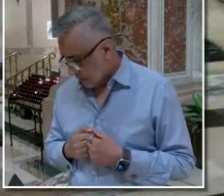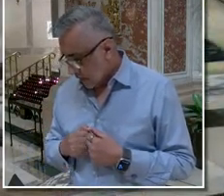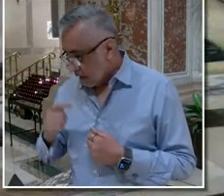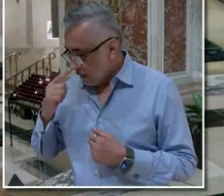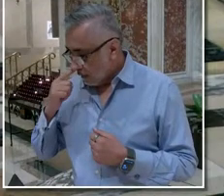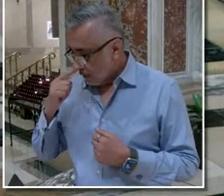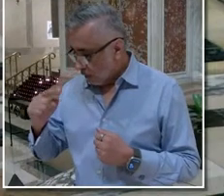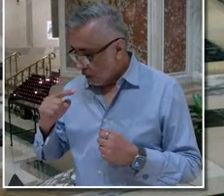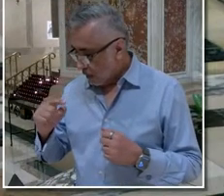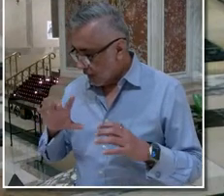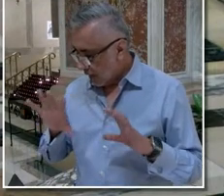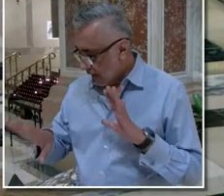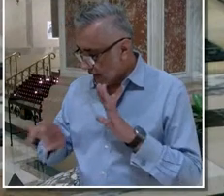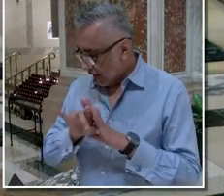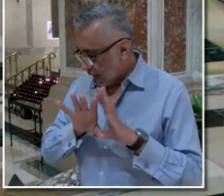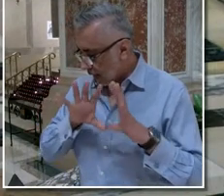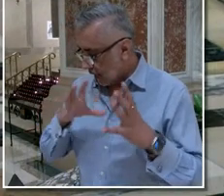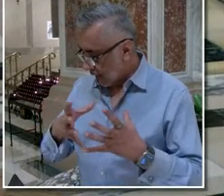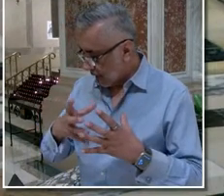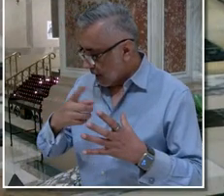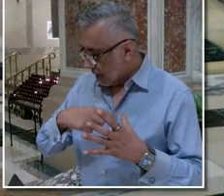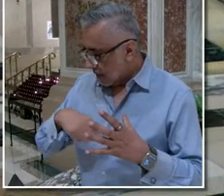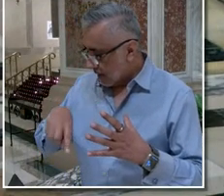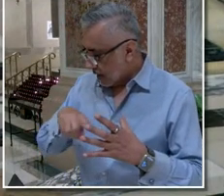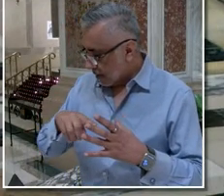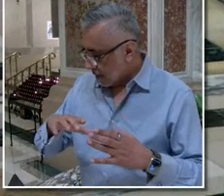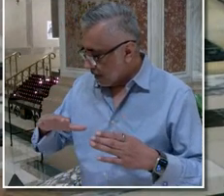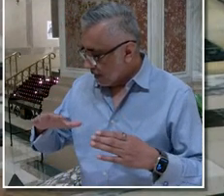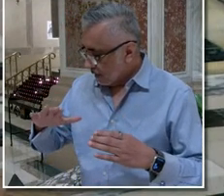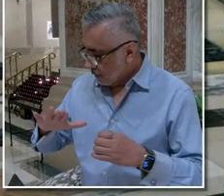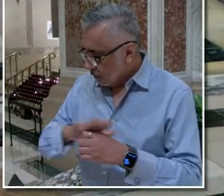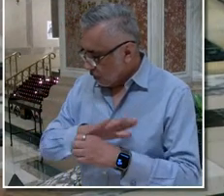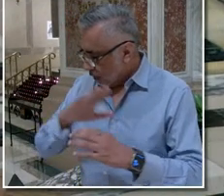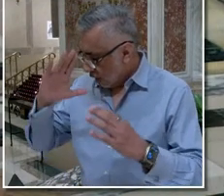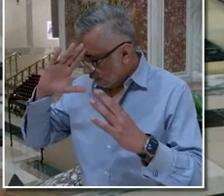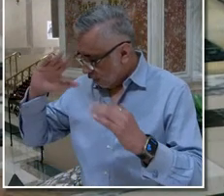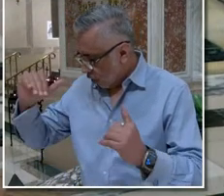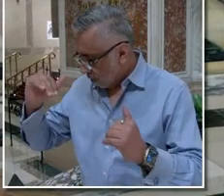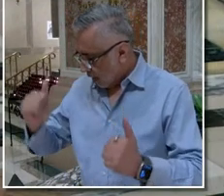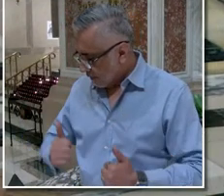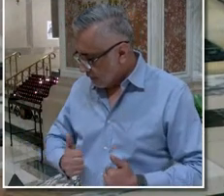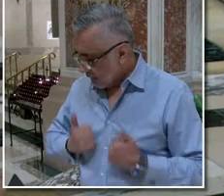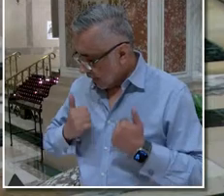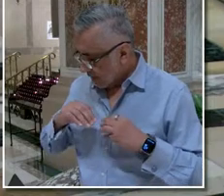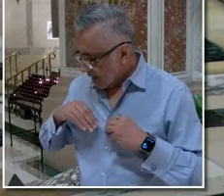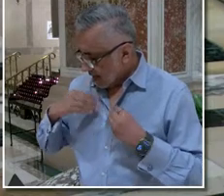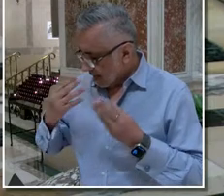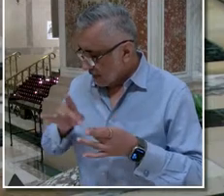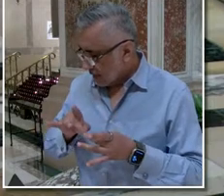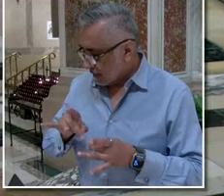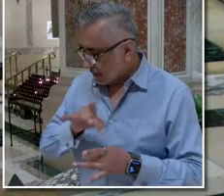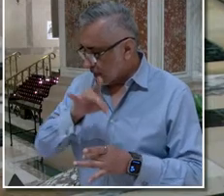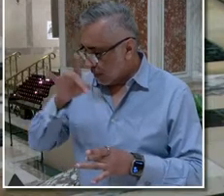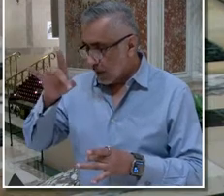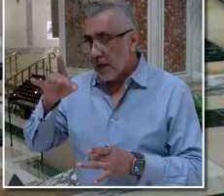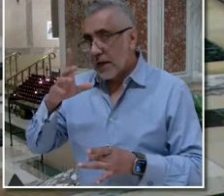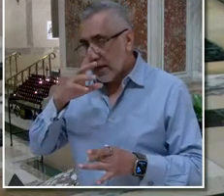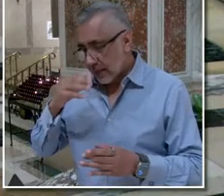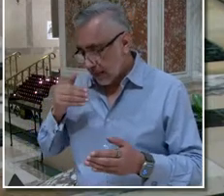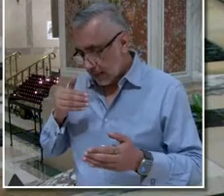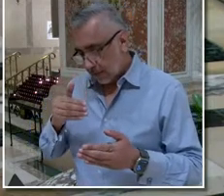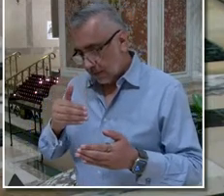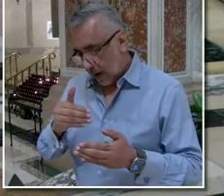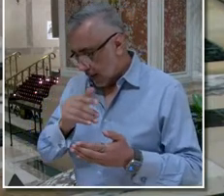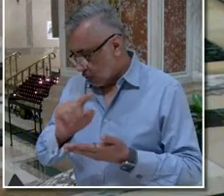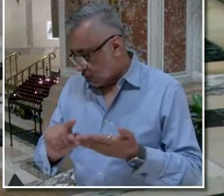For the elect, may they be filled with the hope of the life-giving Spirit in these final hours